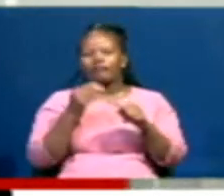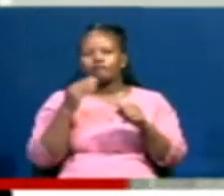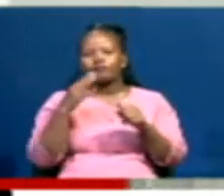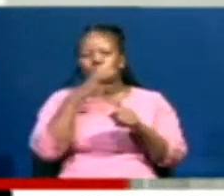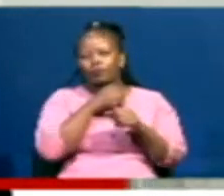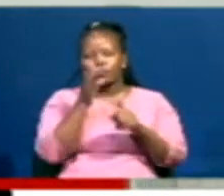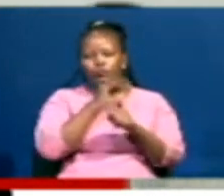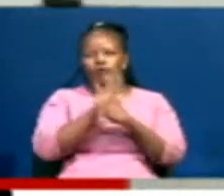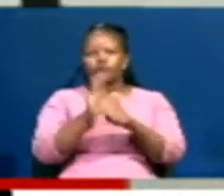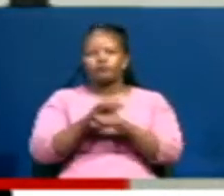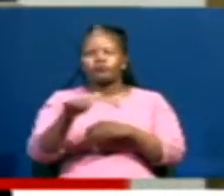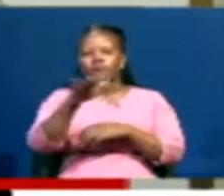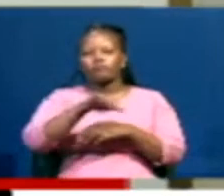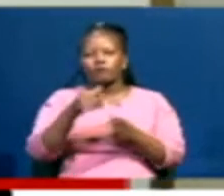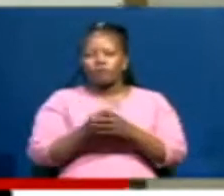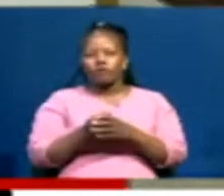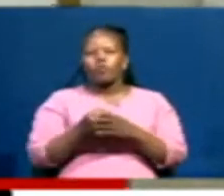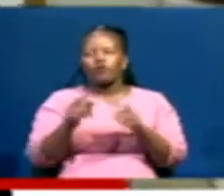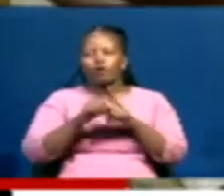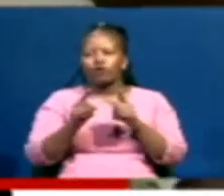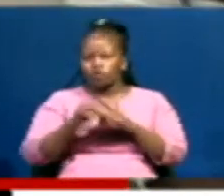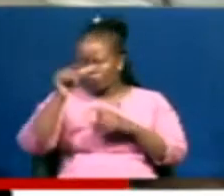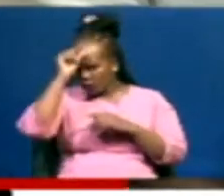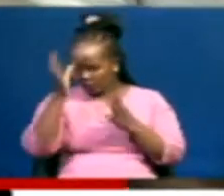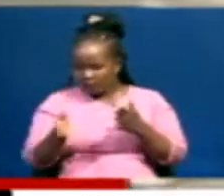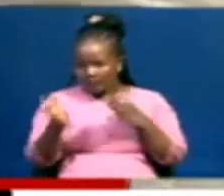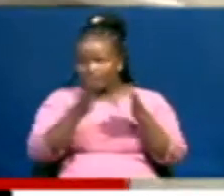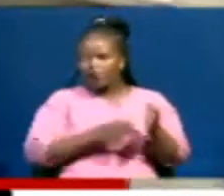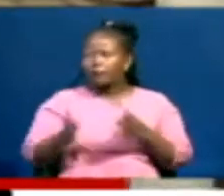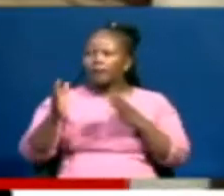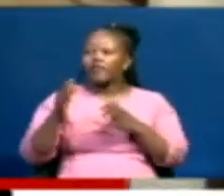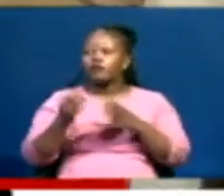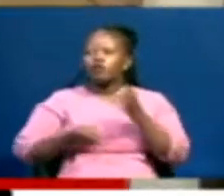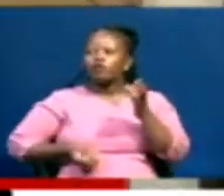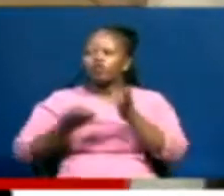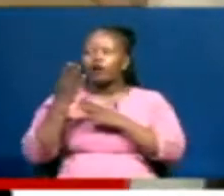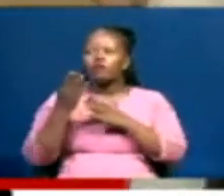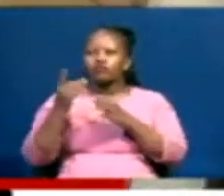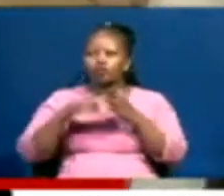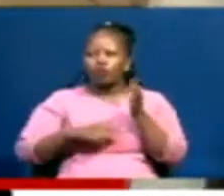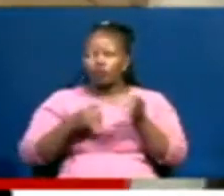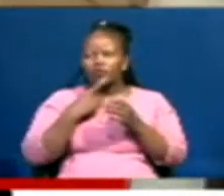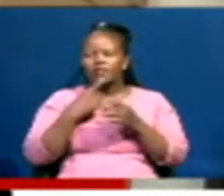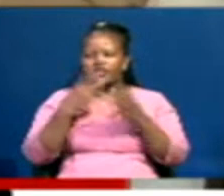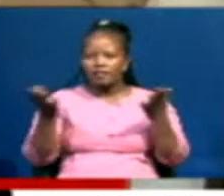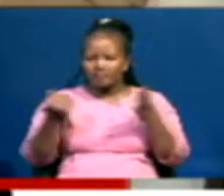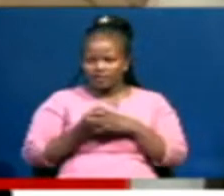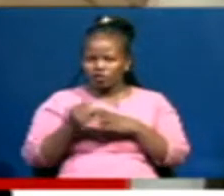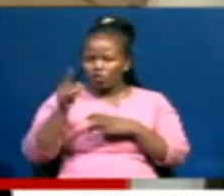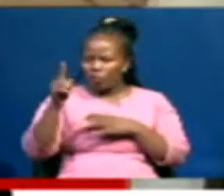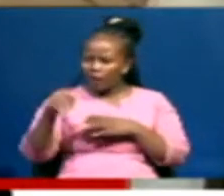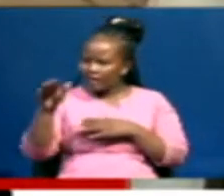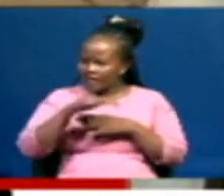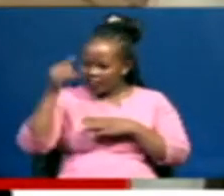project by the government sometimes back to launch what was then dubbed as the one-stop shop for investment. And